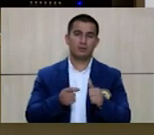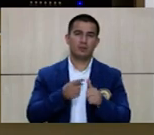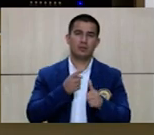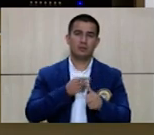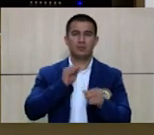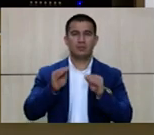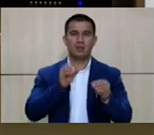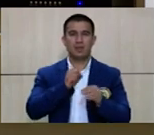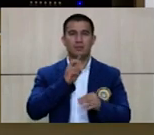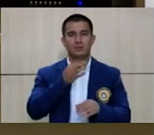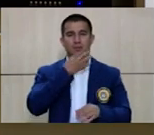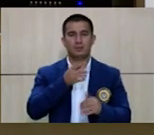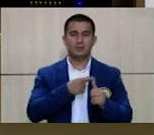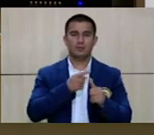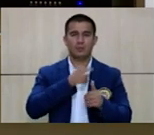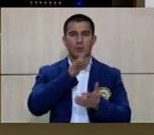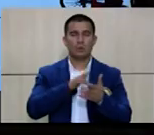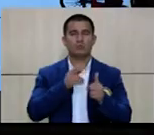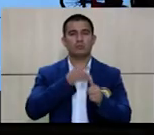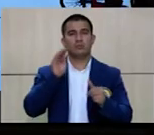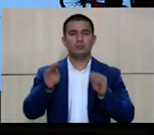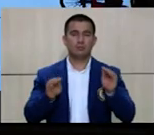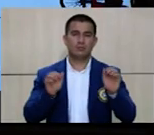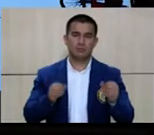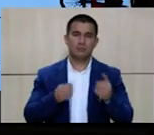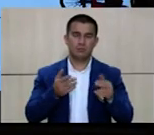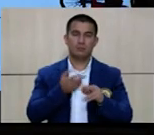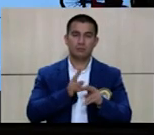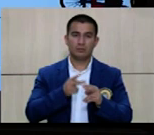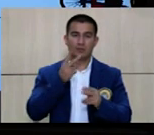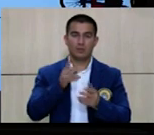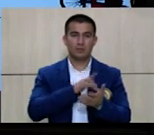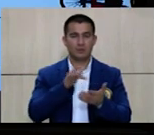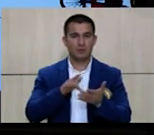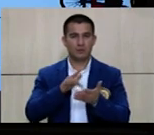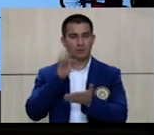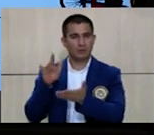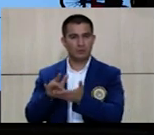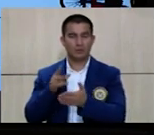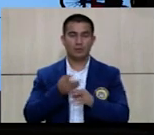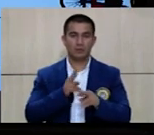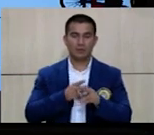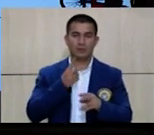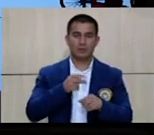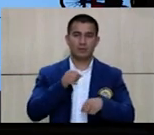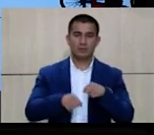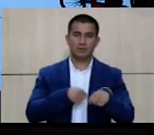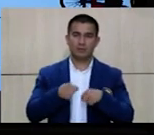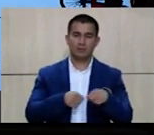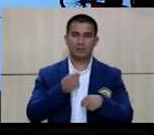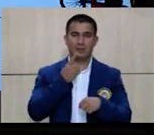nomini tanlashingiz mumkin. Shaharlardan bir-biriga qarab, bir vaqtda ikkita velosipedchi yo'lga